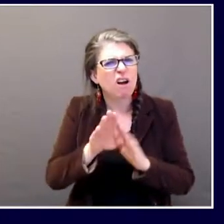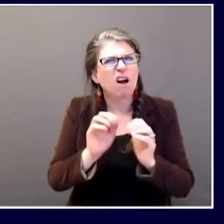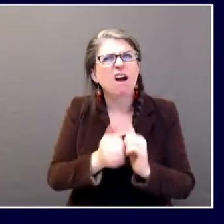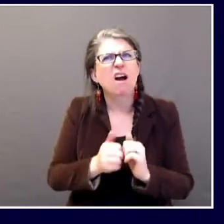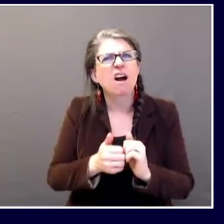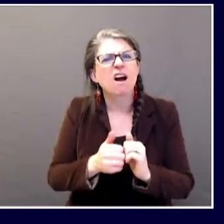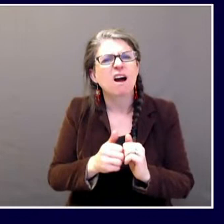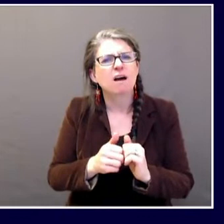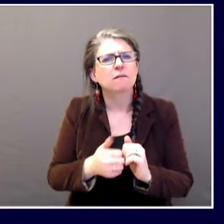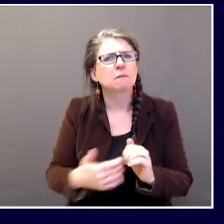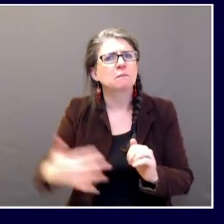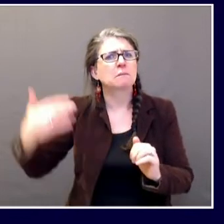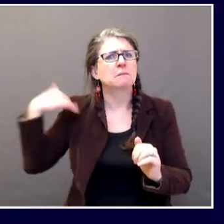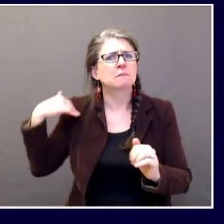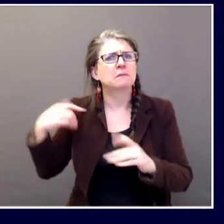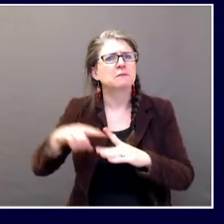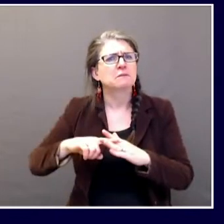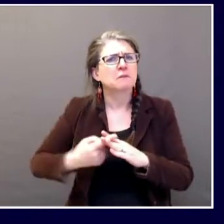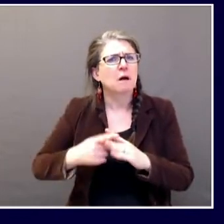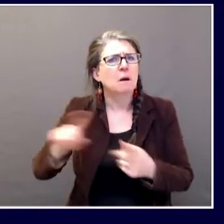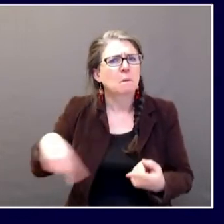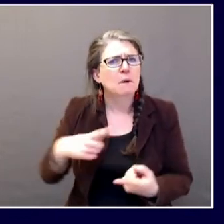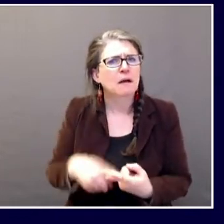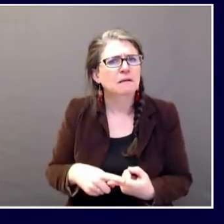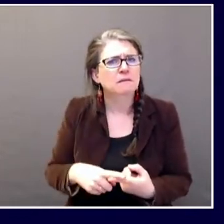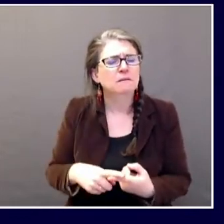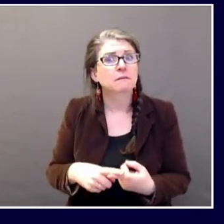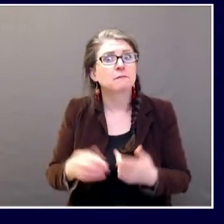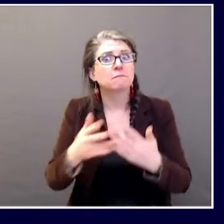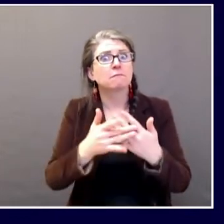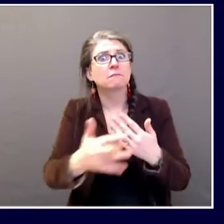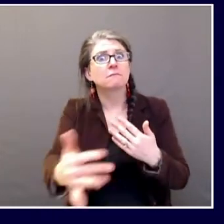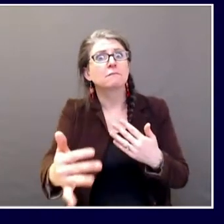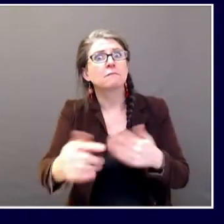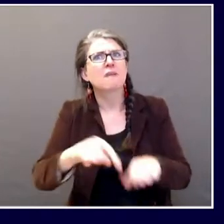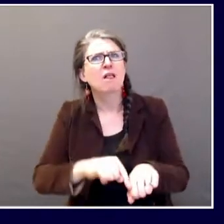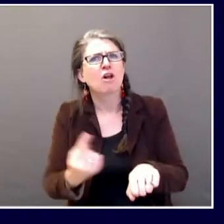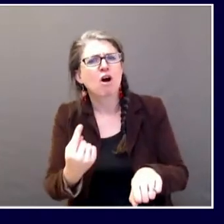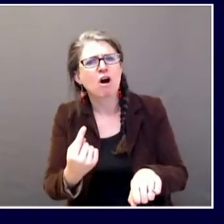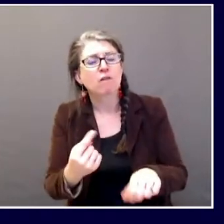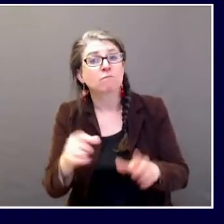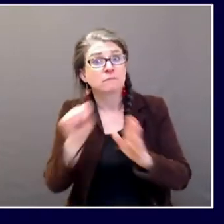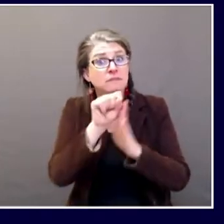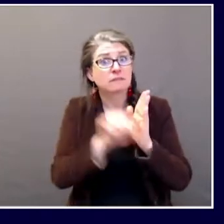how long this has been something that the state has been wrestling with? Sure.